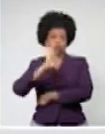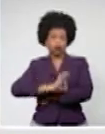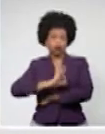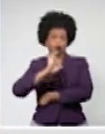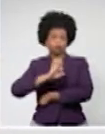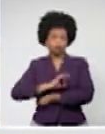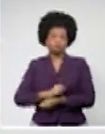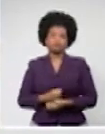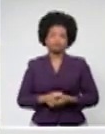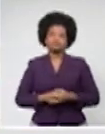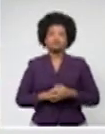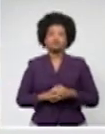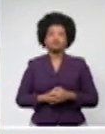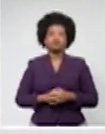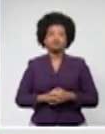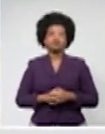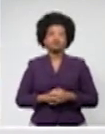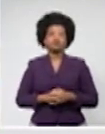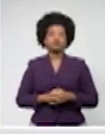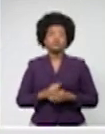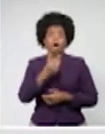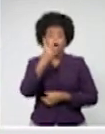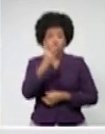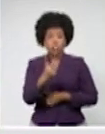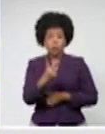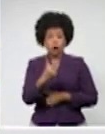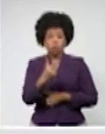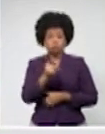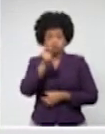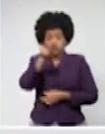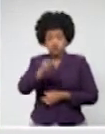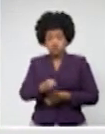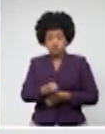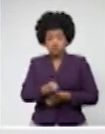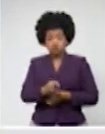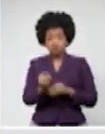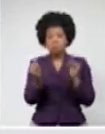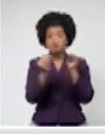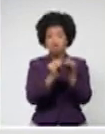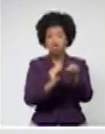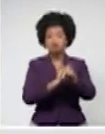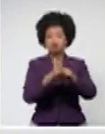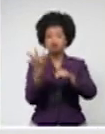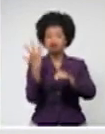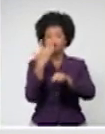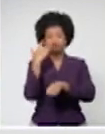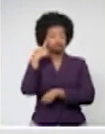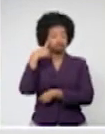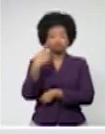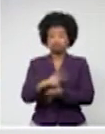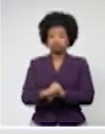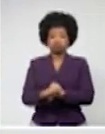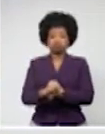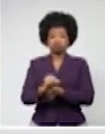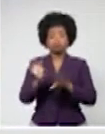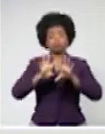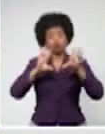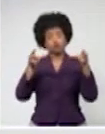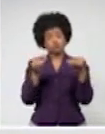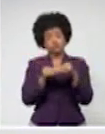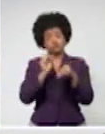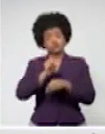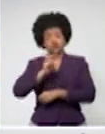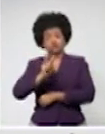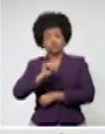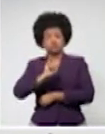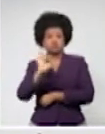been asymptomatic. Concerning the last 15 days, the figure will reach a 63.1%. A great